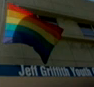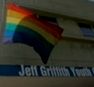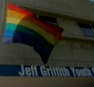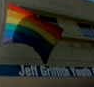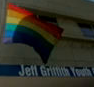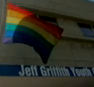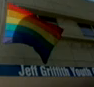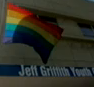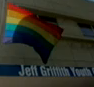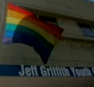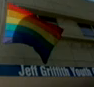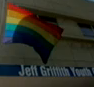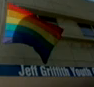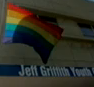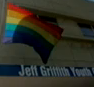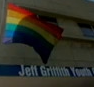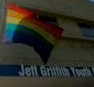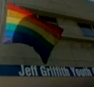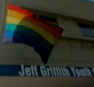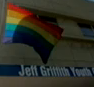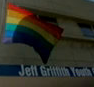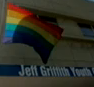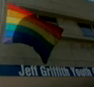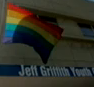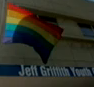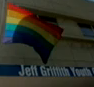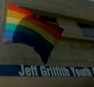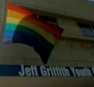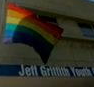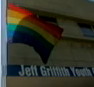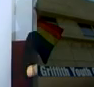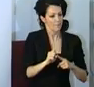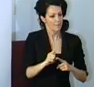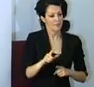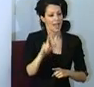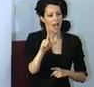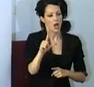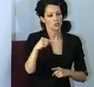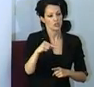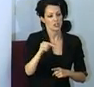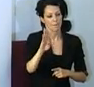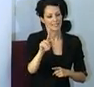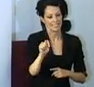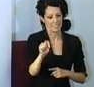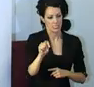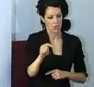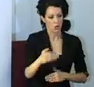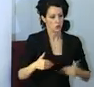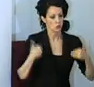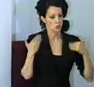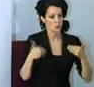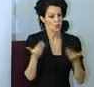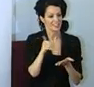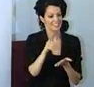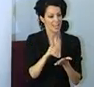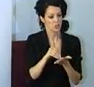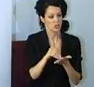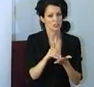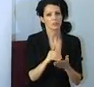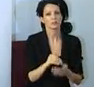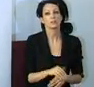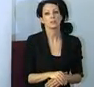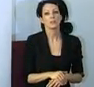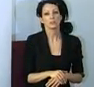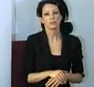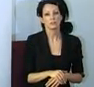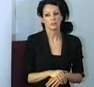is here from the Lesbian and Gay Youth Center, the Jeff Griffiths Center. And between ourselves and Congregation Kolami,